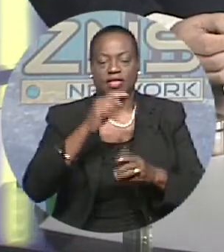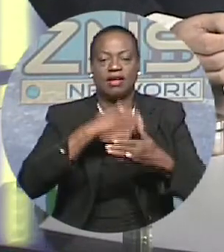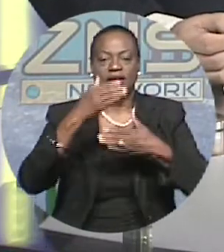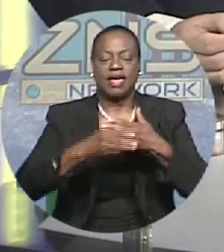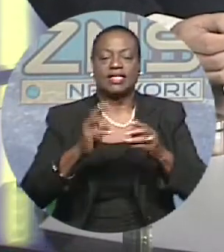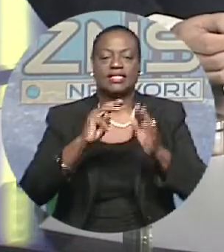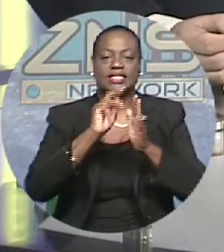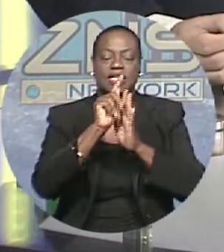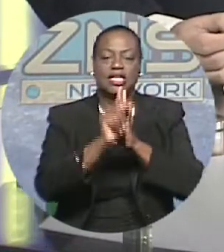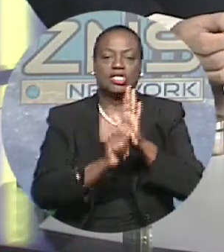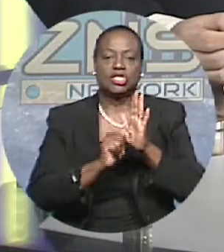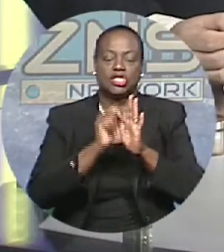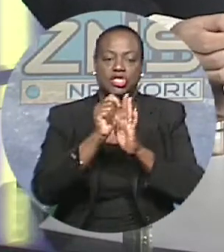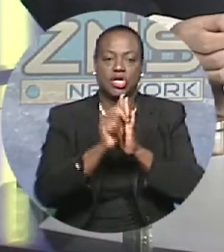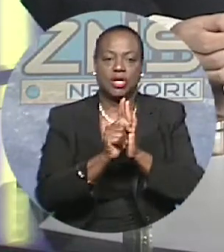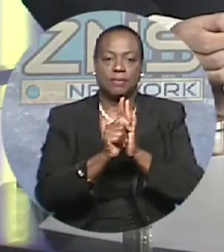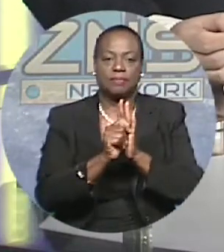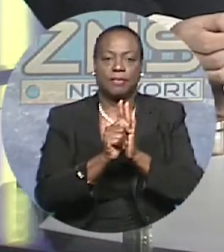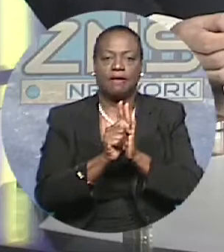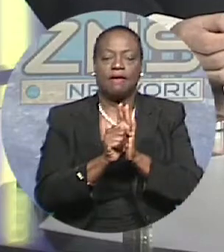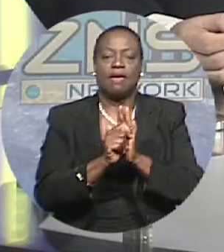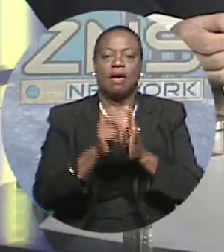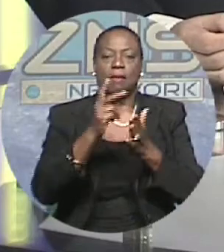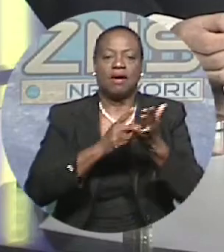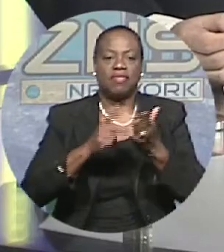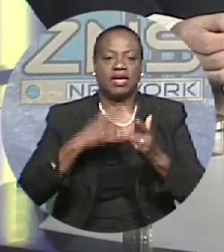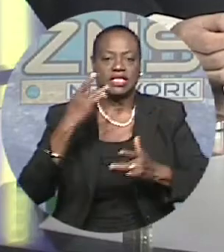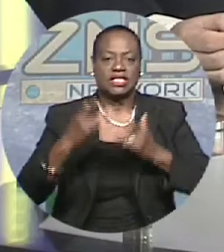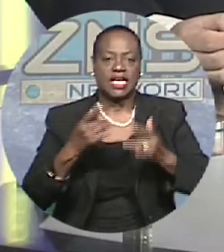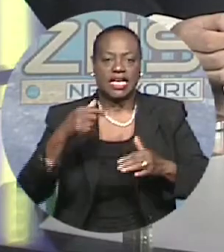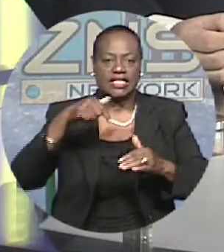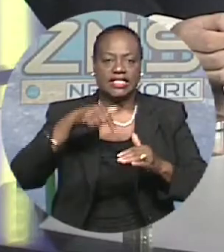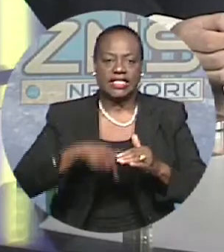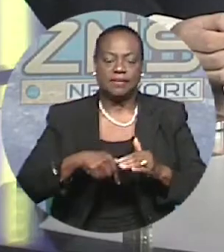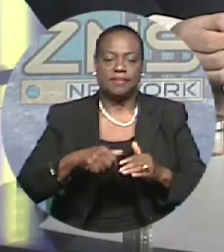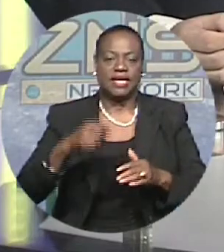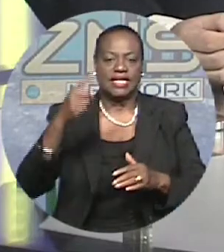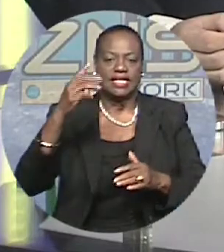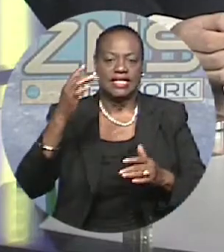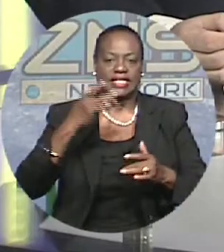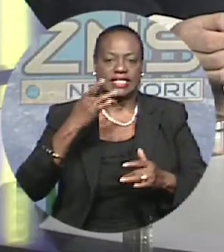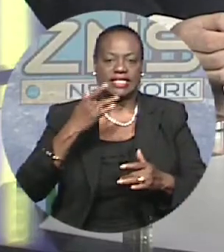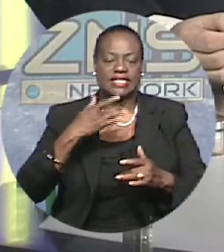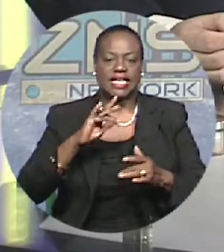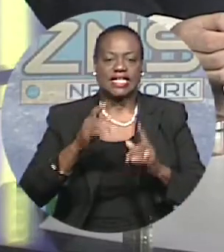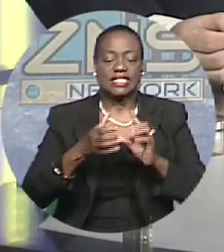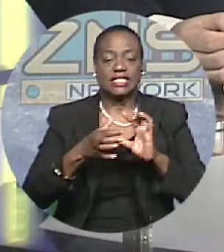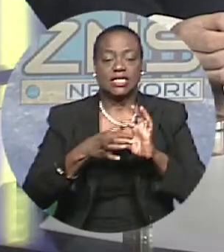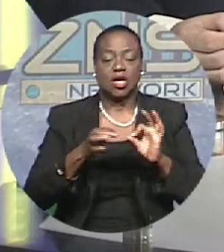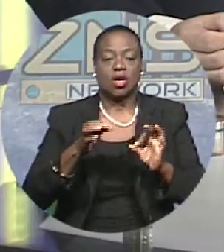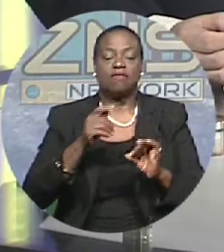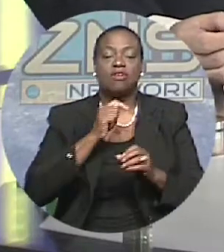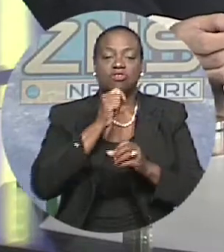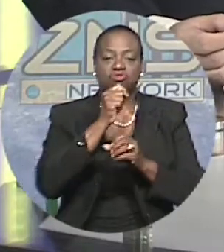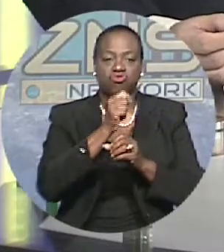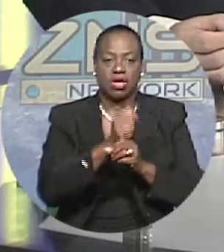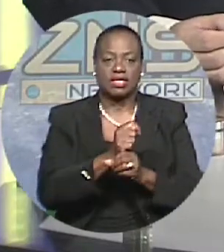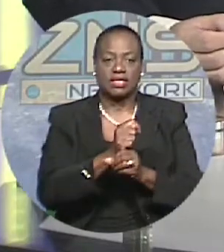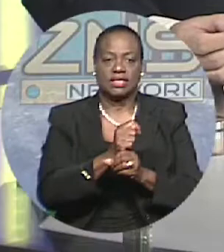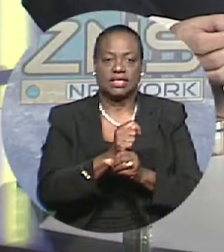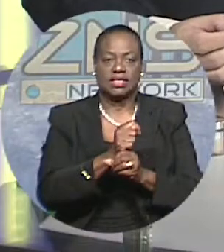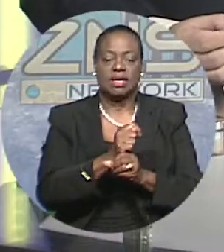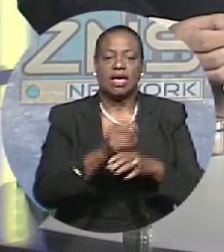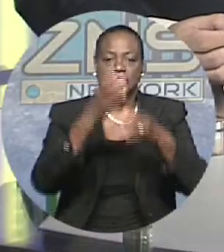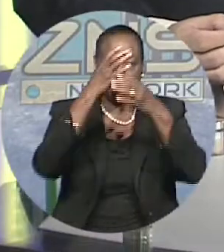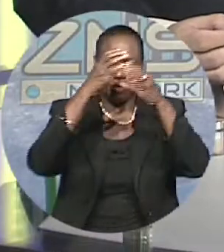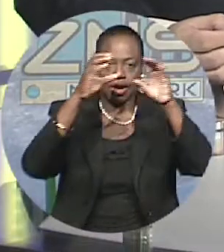ballots, prime among their concerns, a deeper sense of trust and a more stable financial position for the BPSU. But the thing that took center stage, though, was the